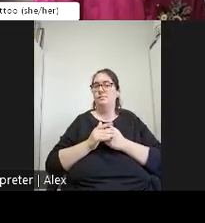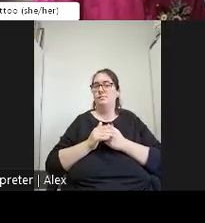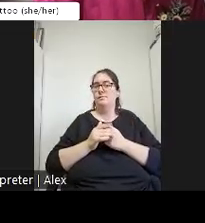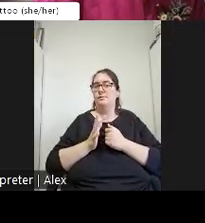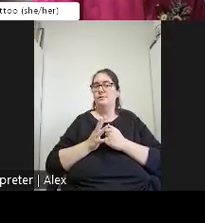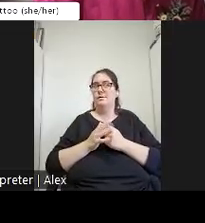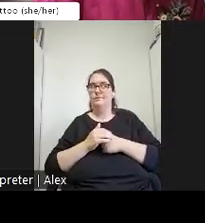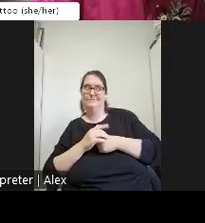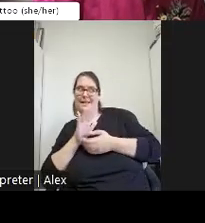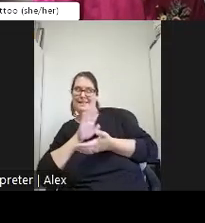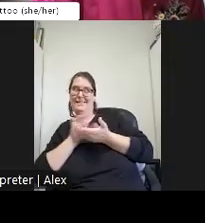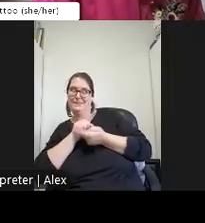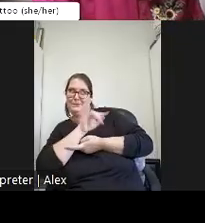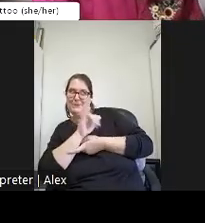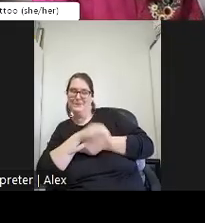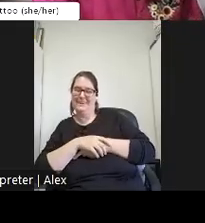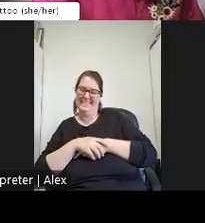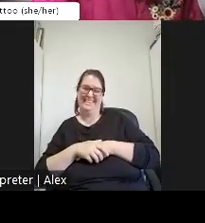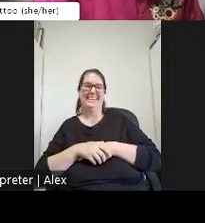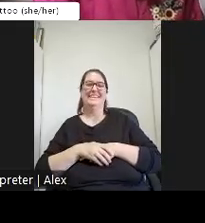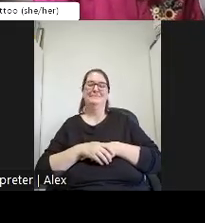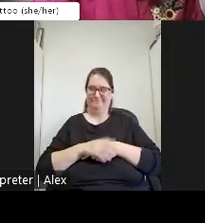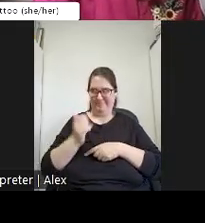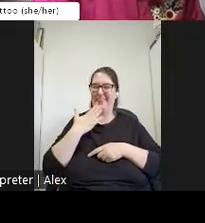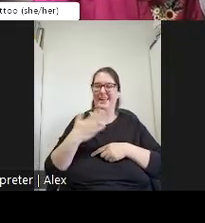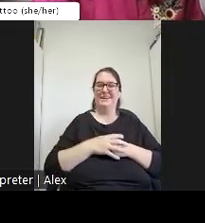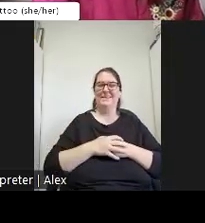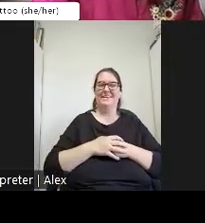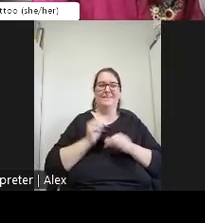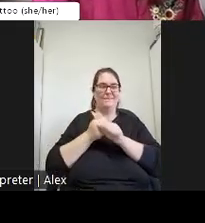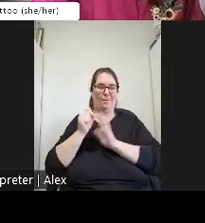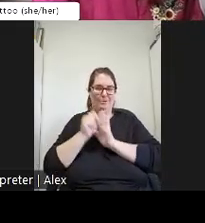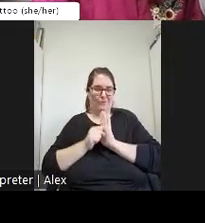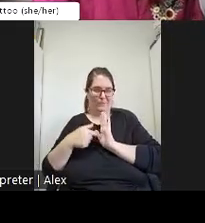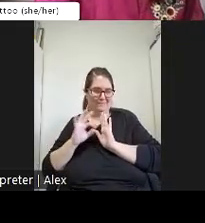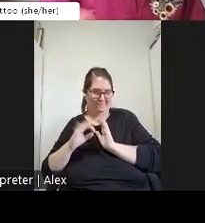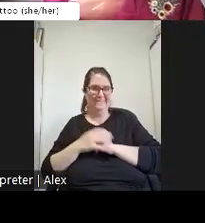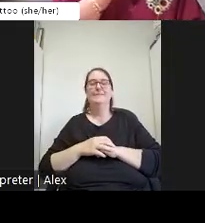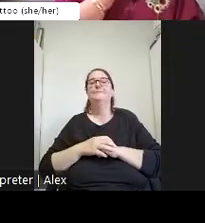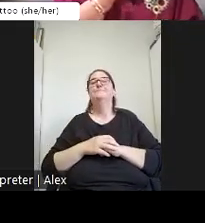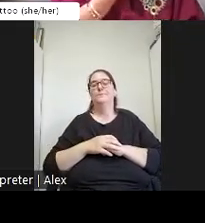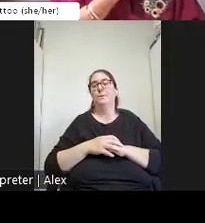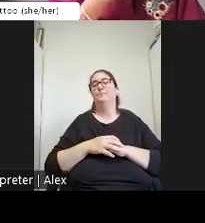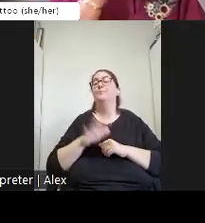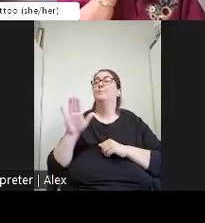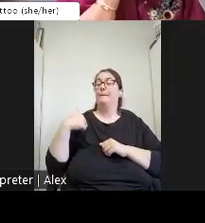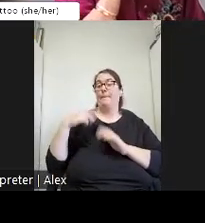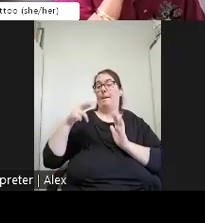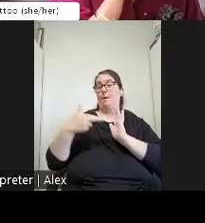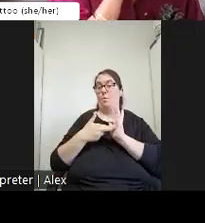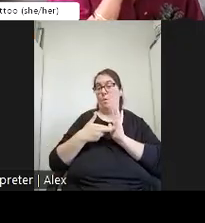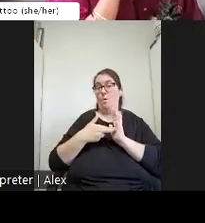It's nice to meet you as well. Thank you, Alex. So, Alex, my role here is